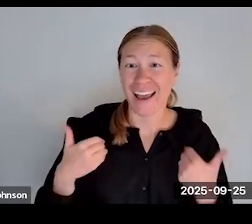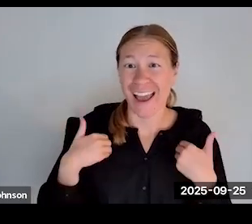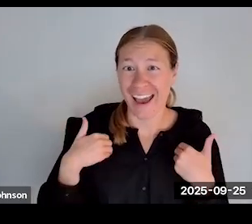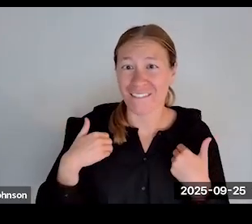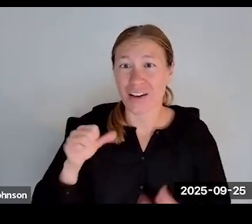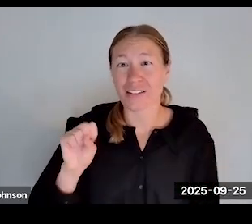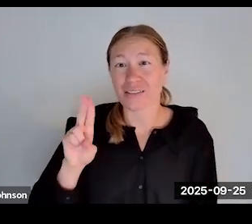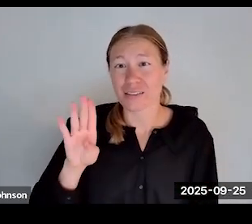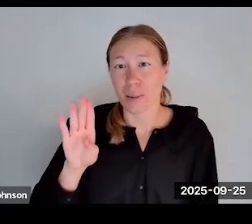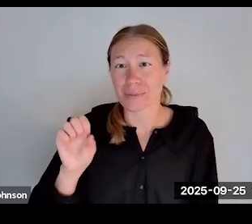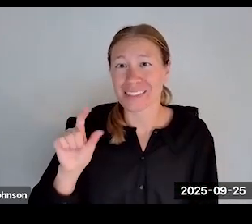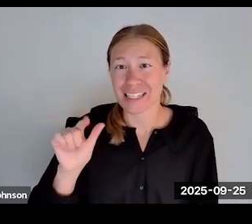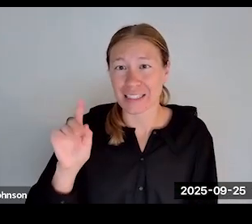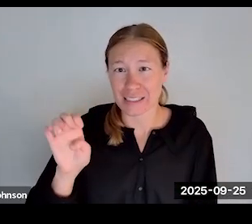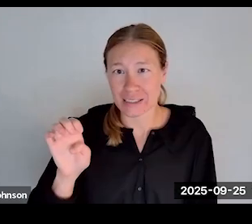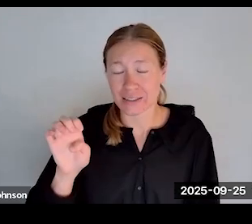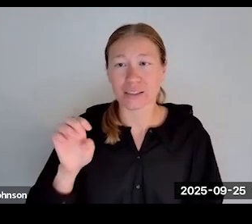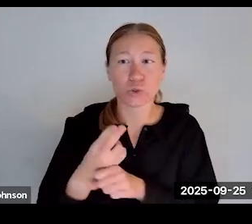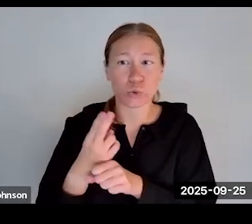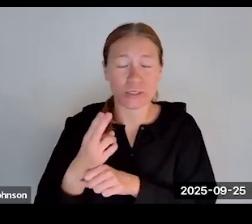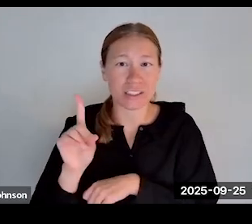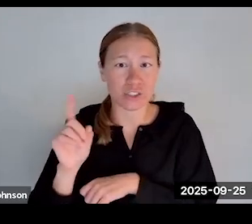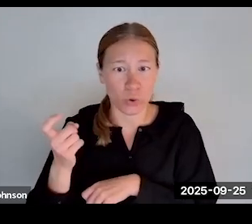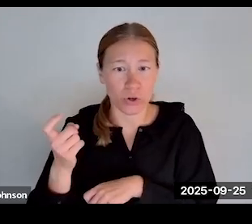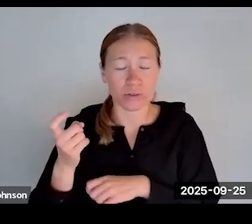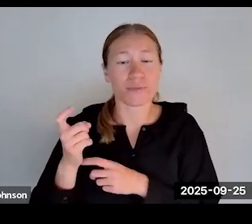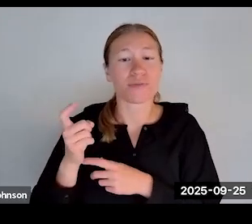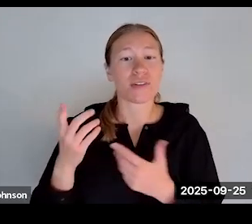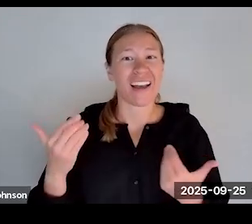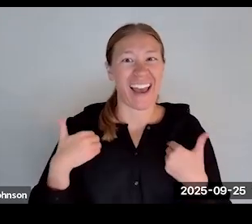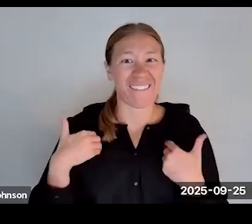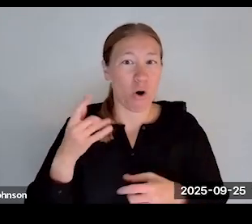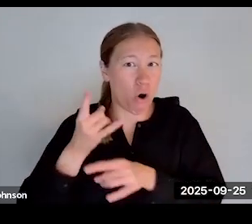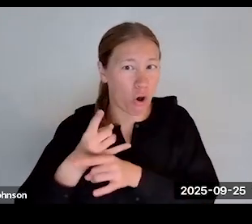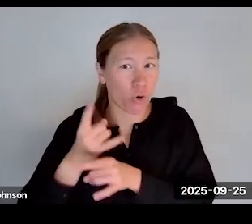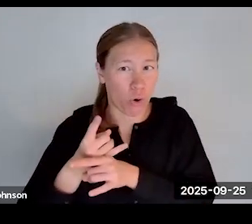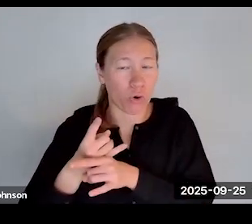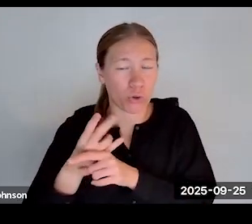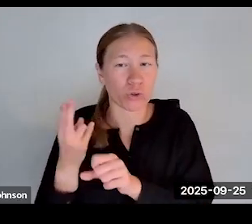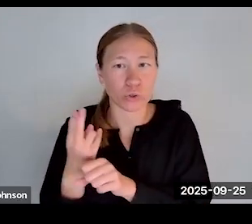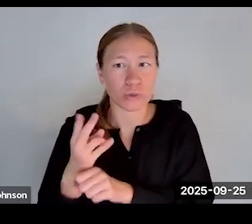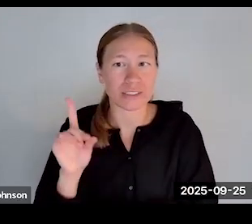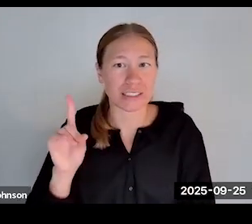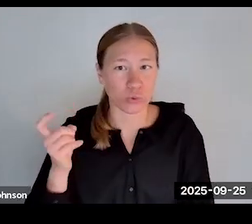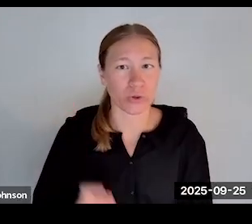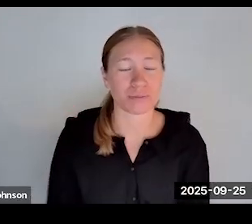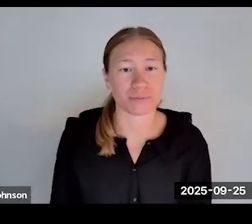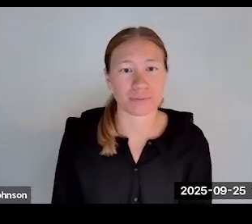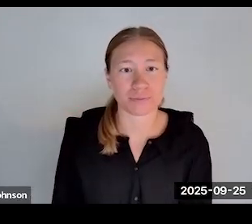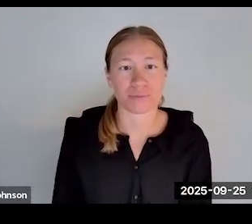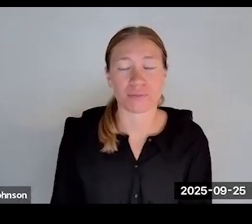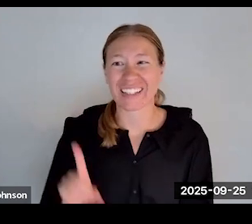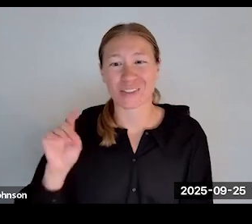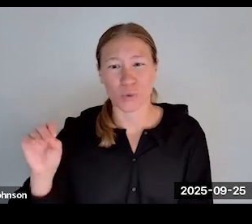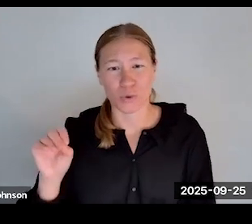use disorder in the workplace have an alcohol use disorder. Additionally, 35%